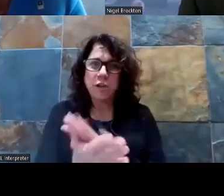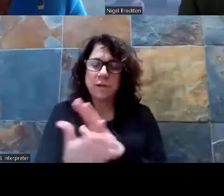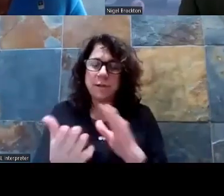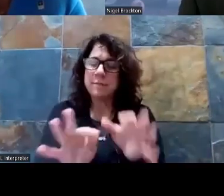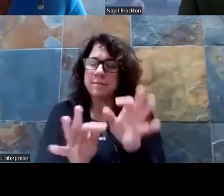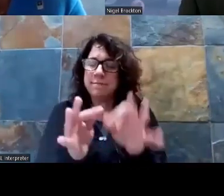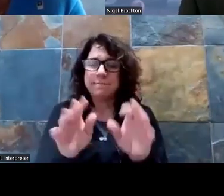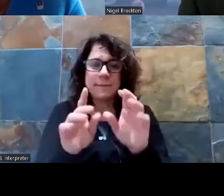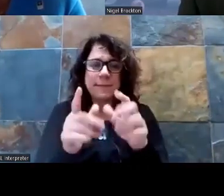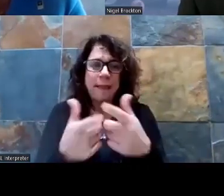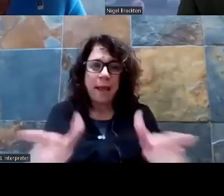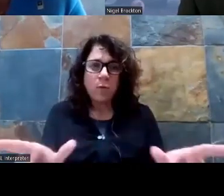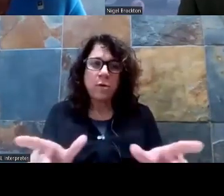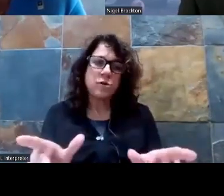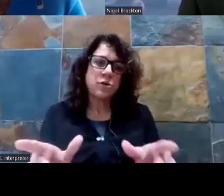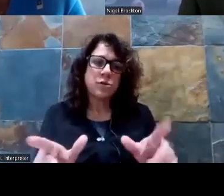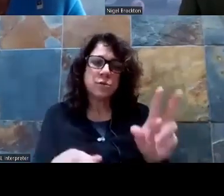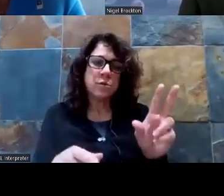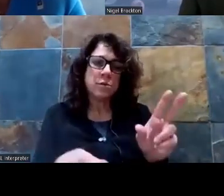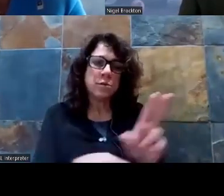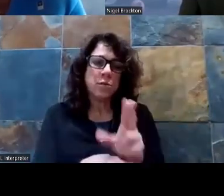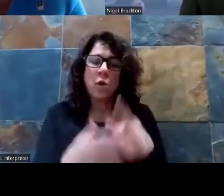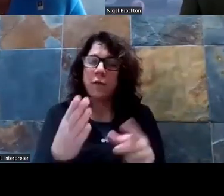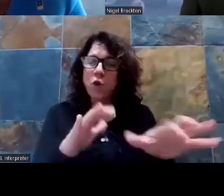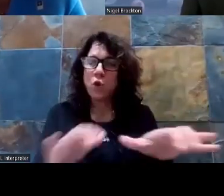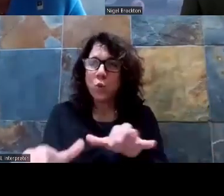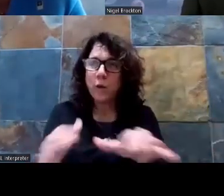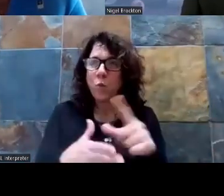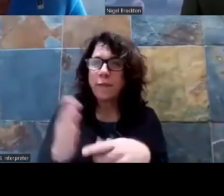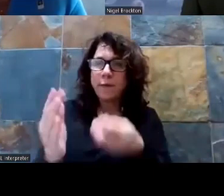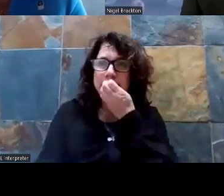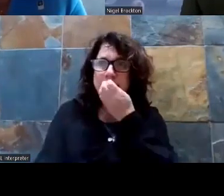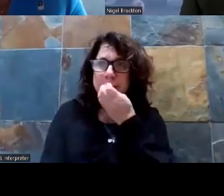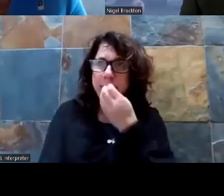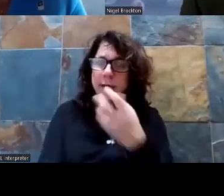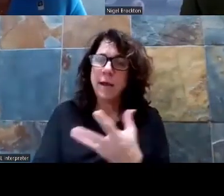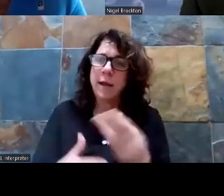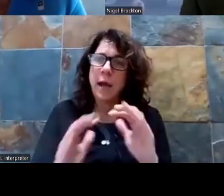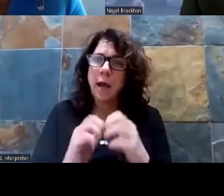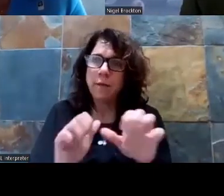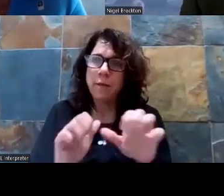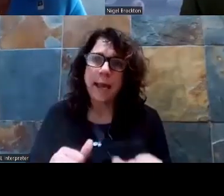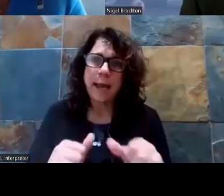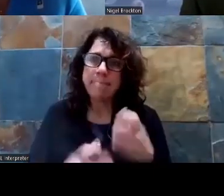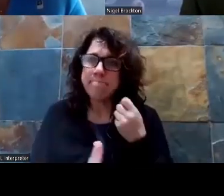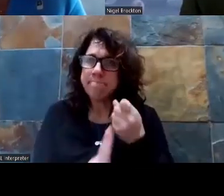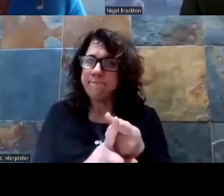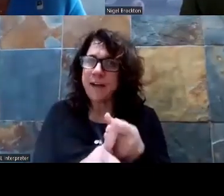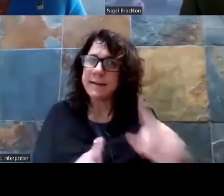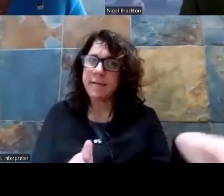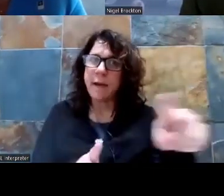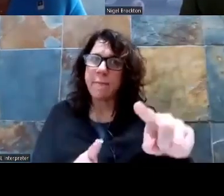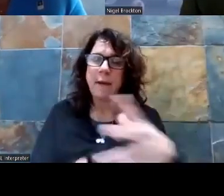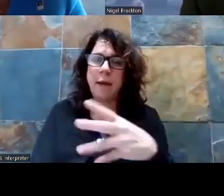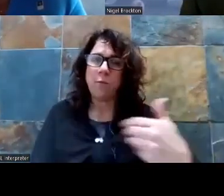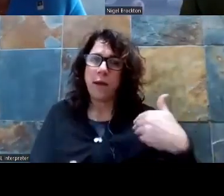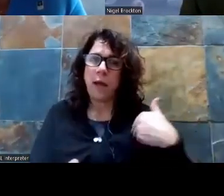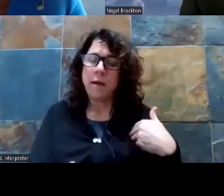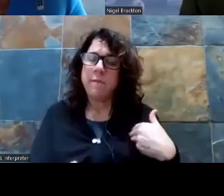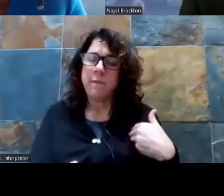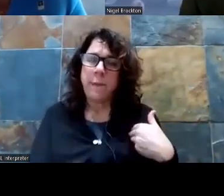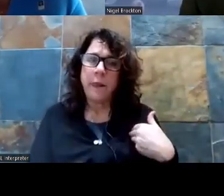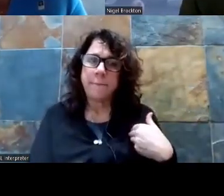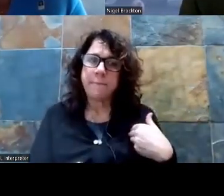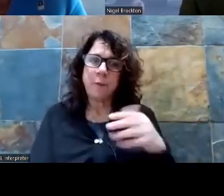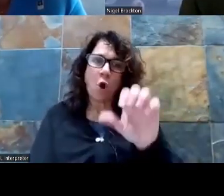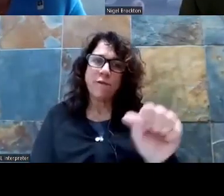a couple of points of what they are doing, of what they are eating, how it can affect them. We have an